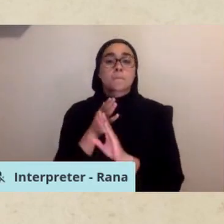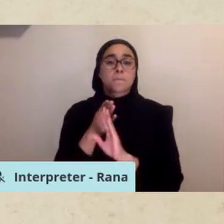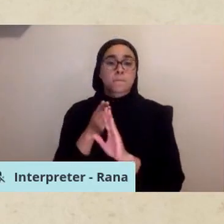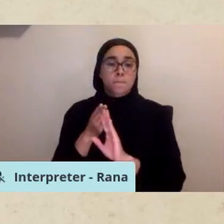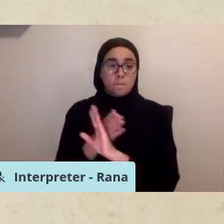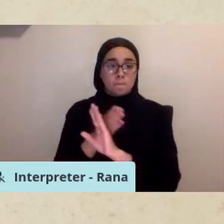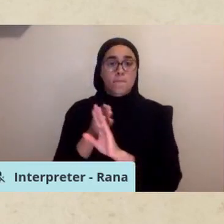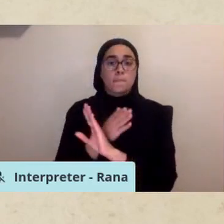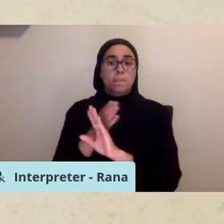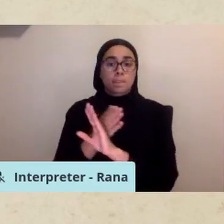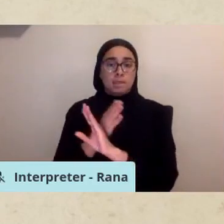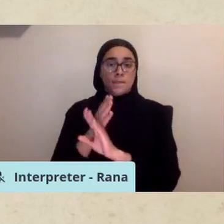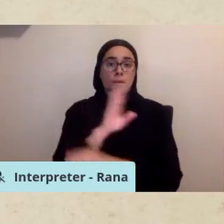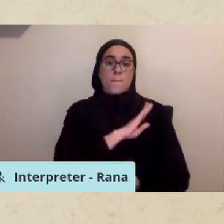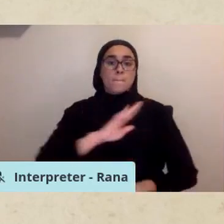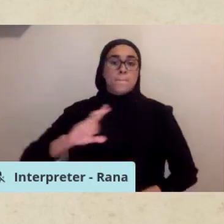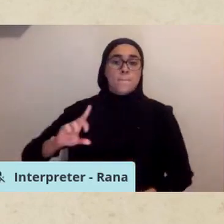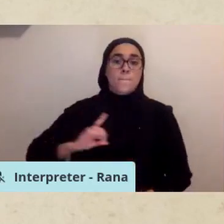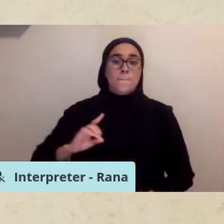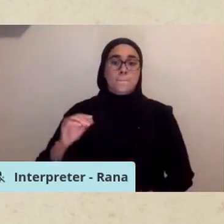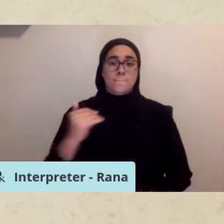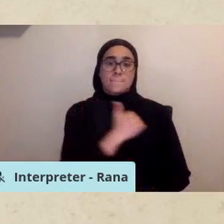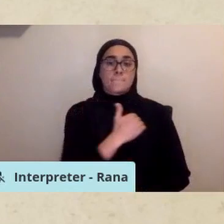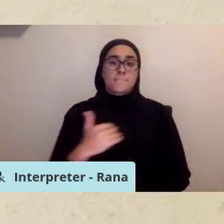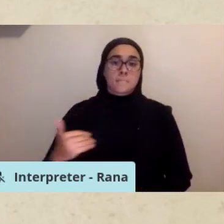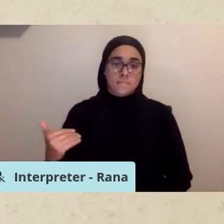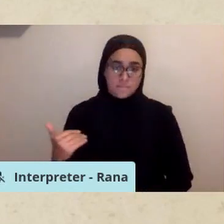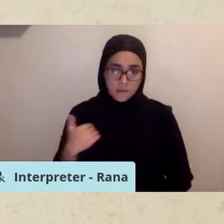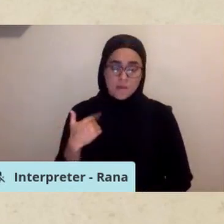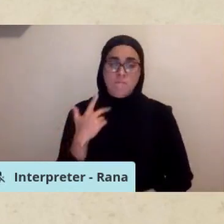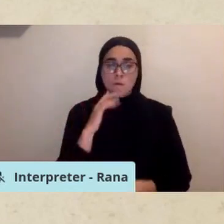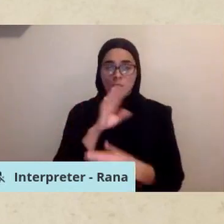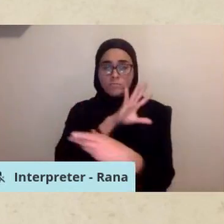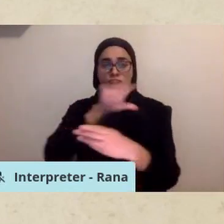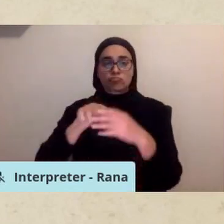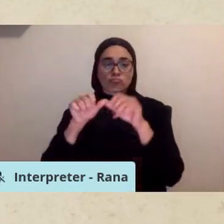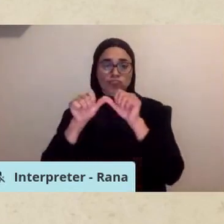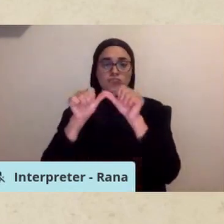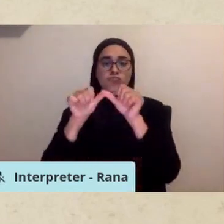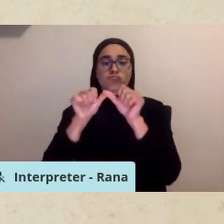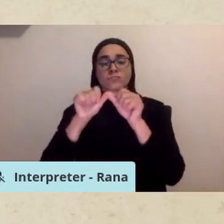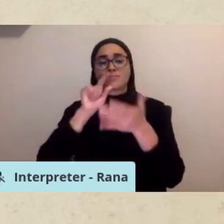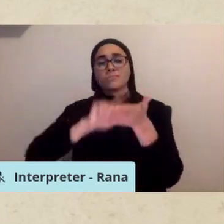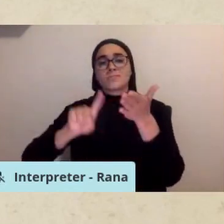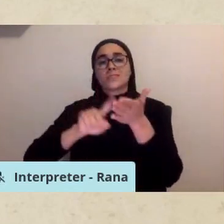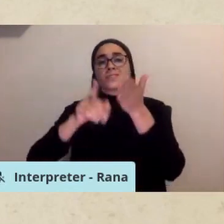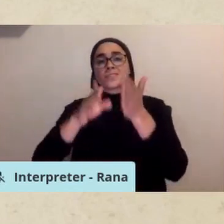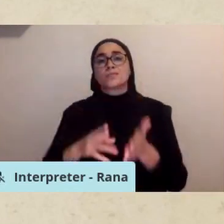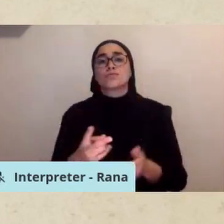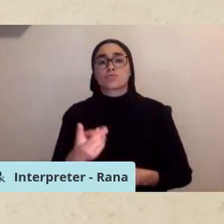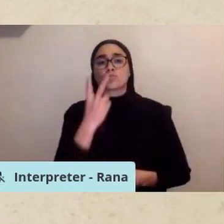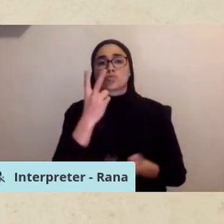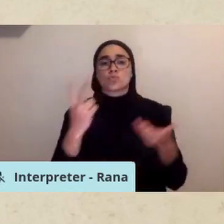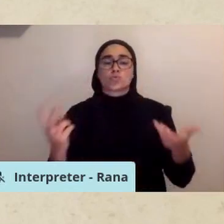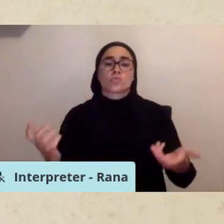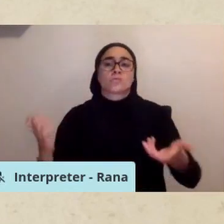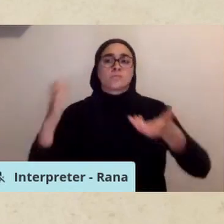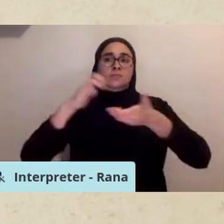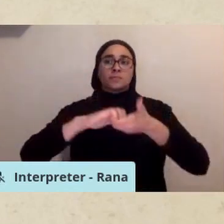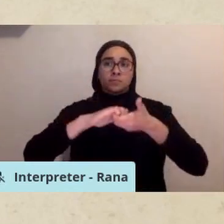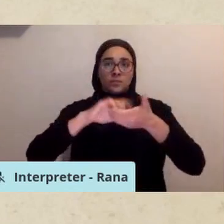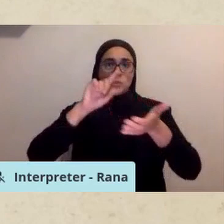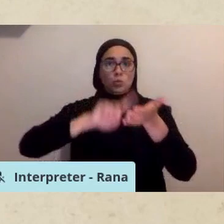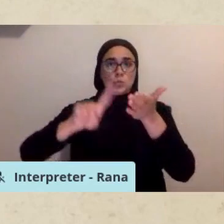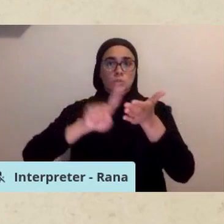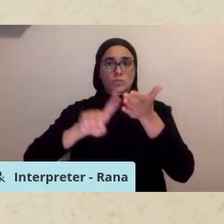Muslim Chaplains, AMC, she continues to serve as a co-investigator on two joint research initiatives